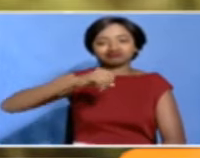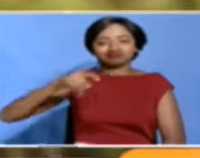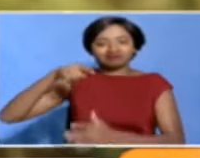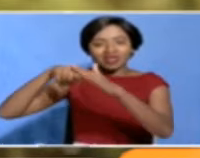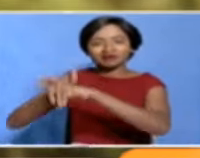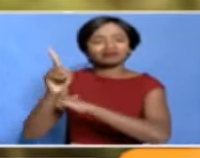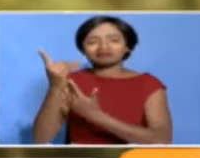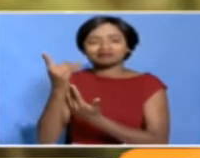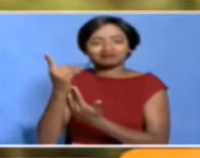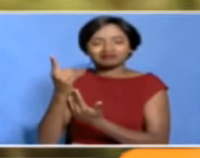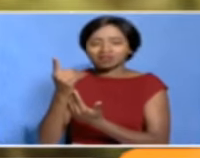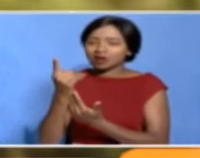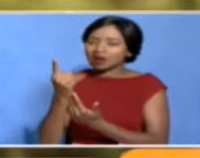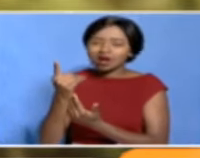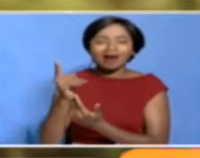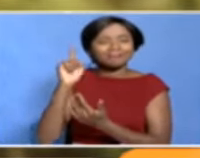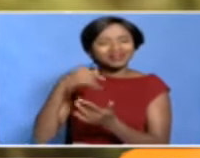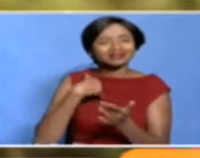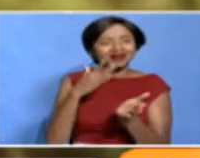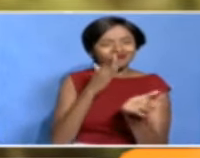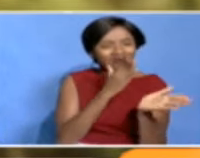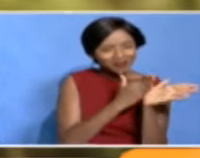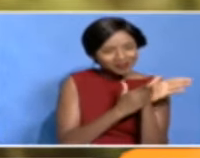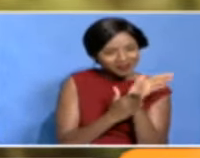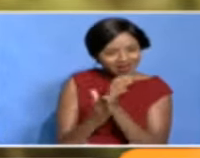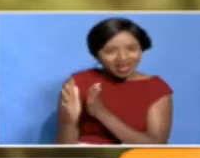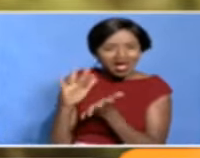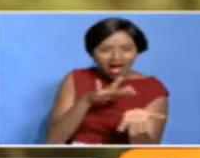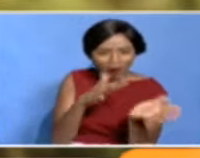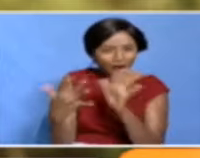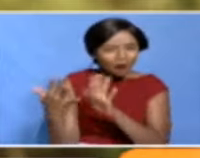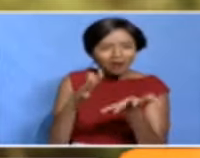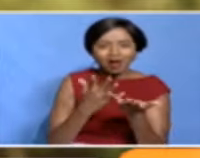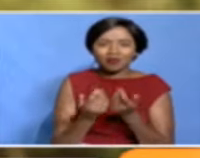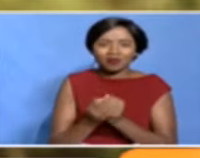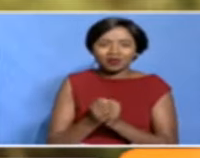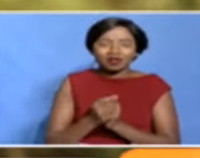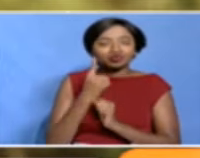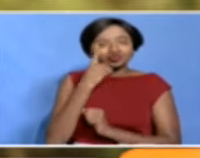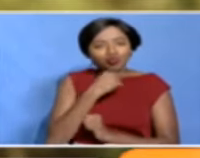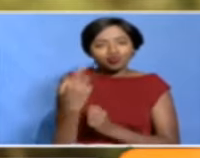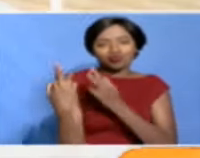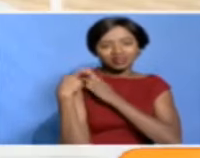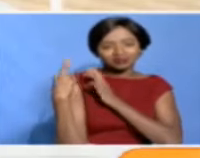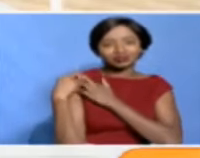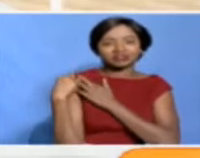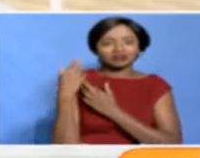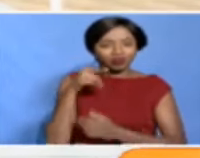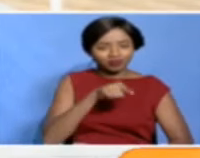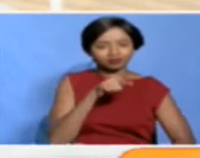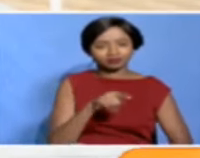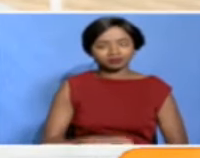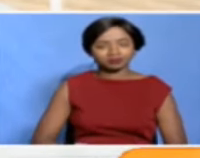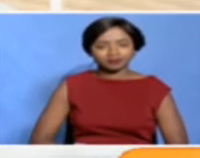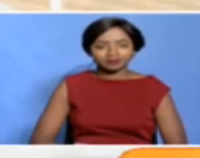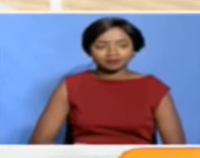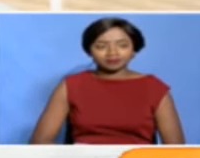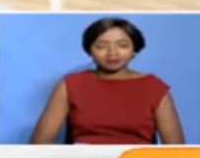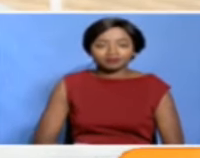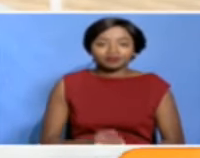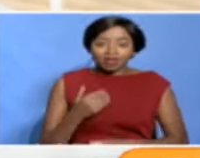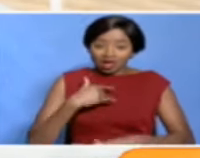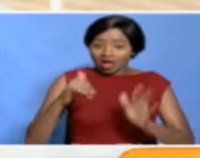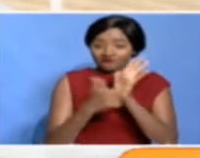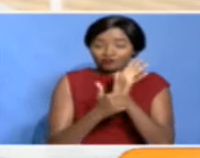ati amepanda gari. There has to be transportation, there has to be money involved. There has to be facilitation. Who is facilitating this? But the problem, we have the problem with